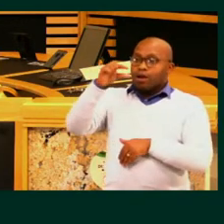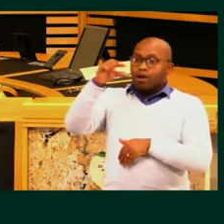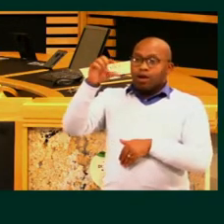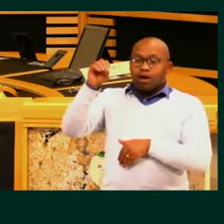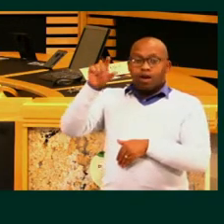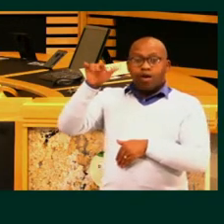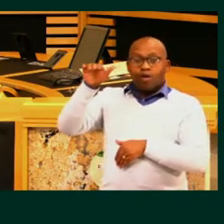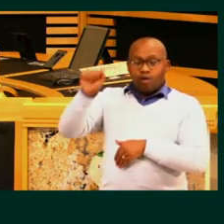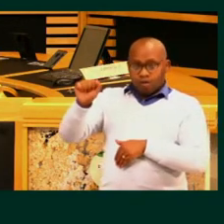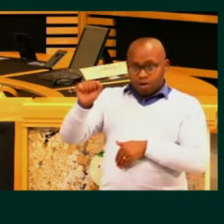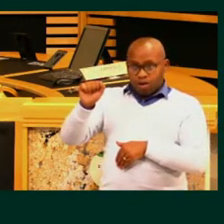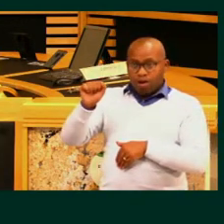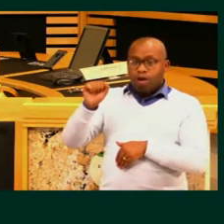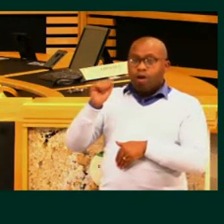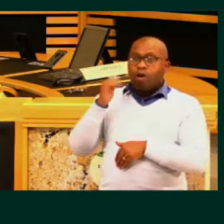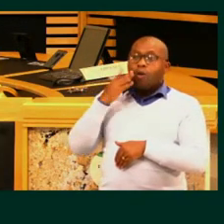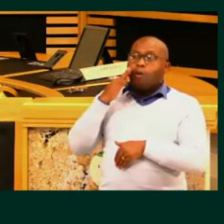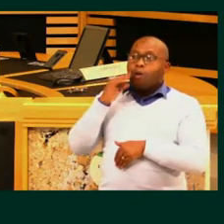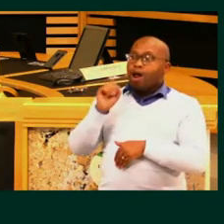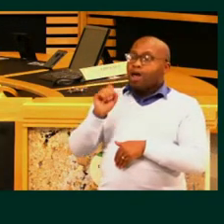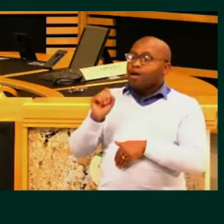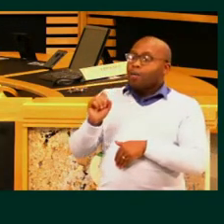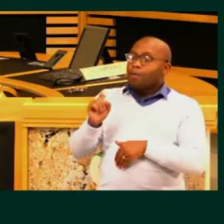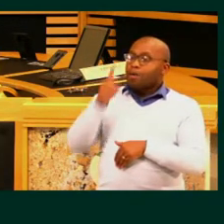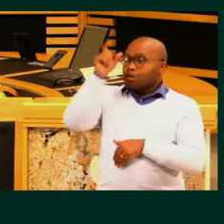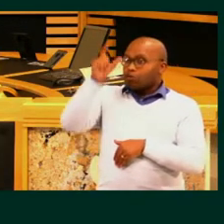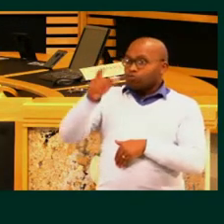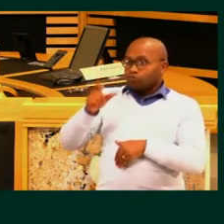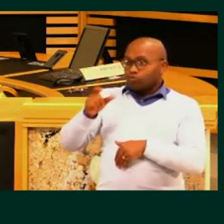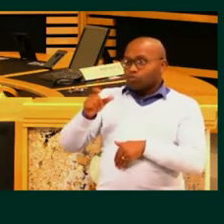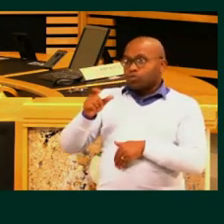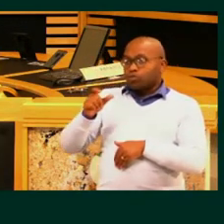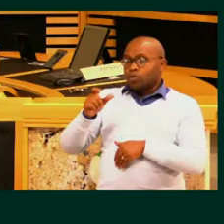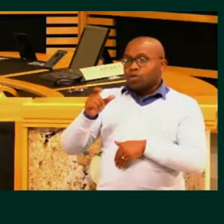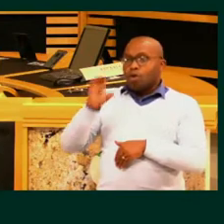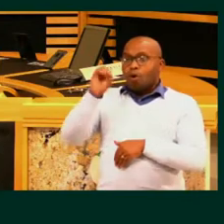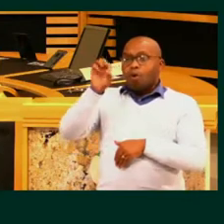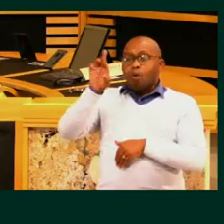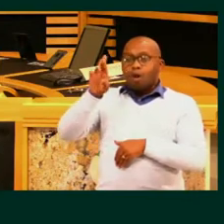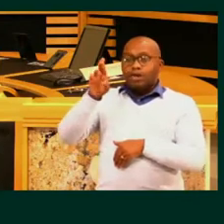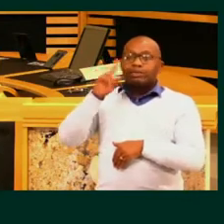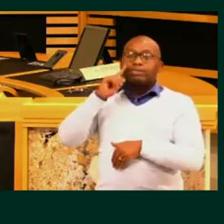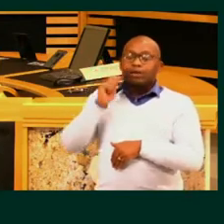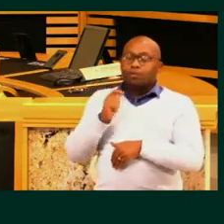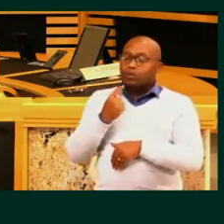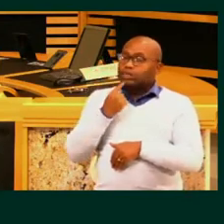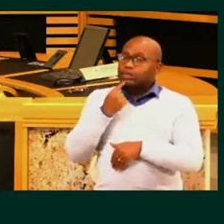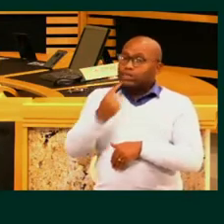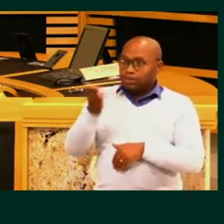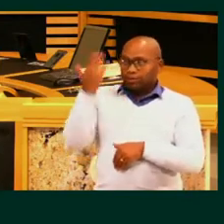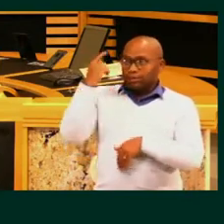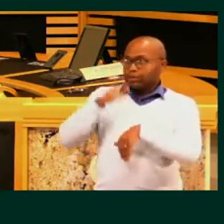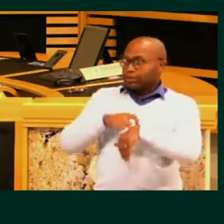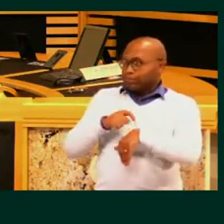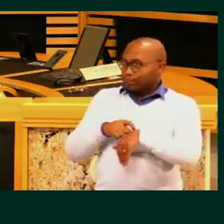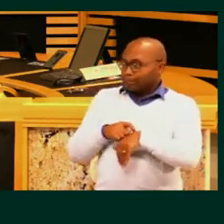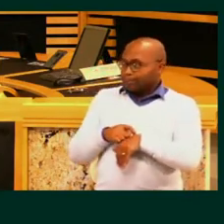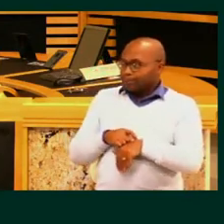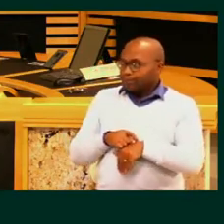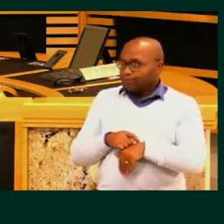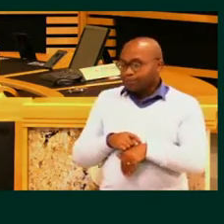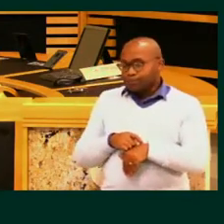sons of South Africa ever produced our own Oliver Tambo he said this he said the